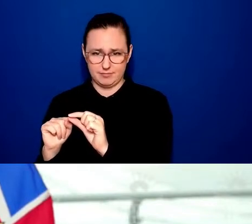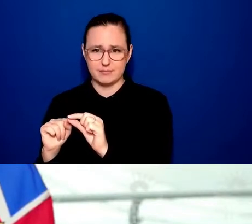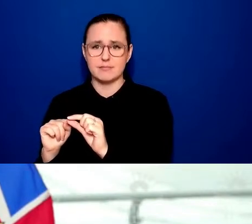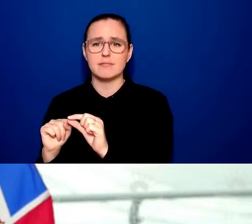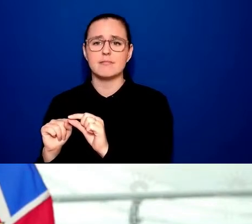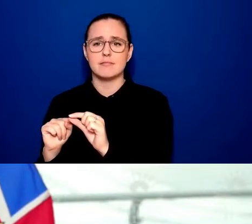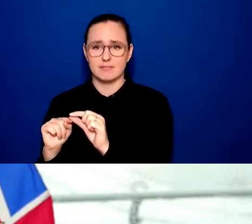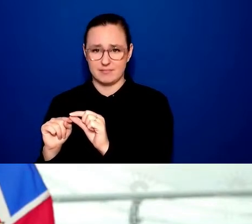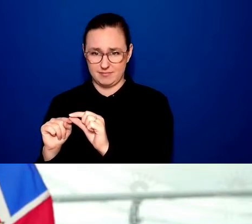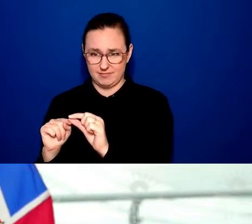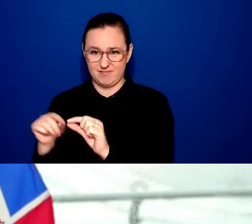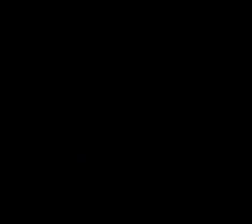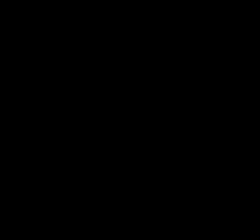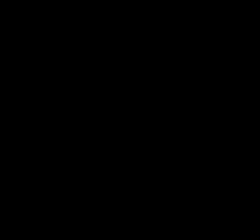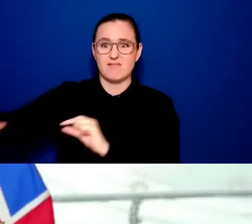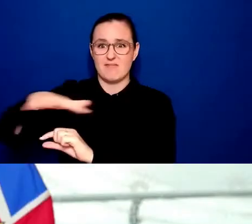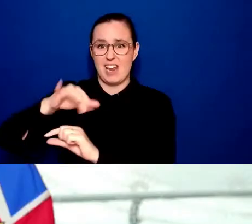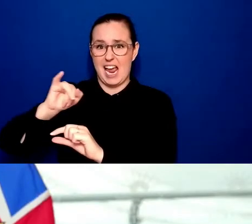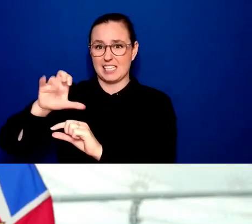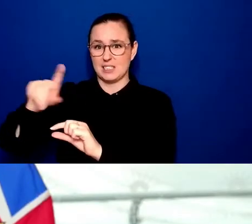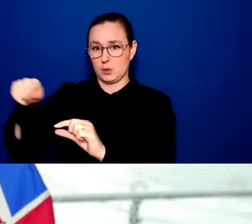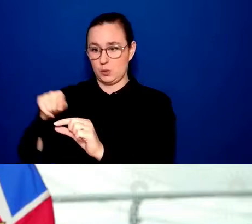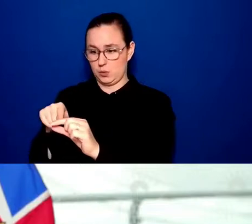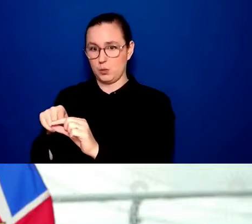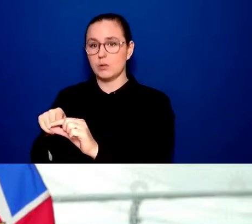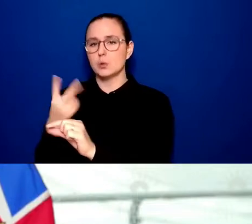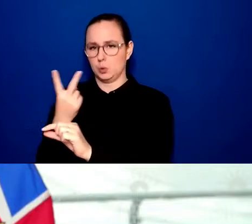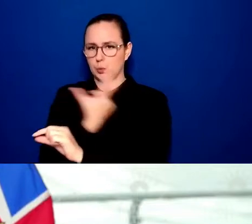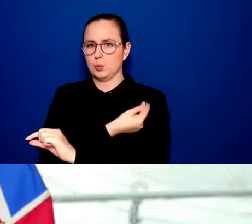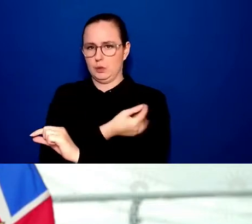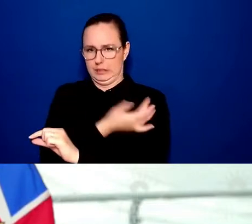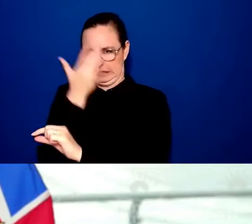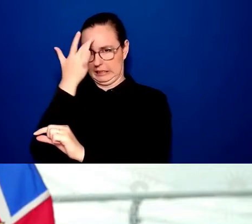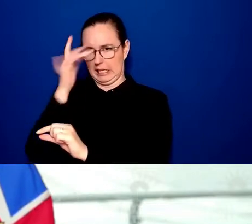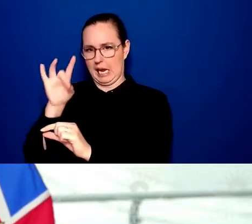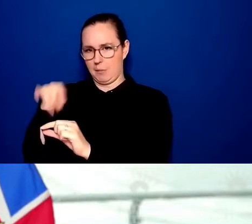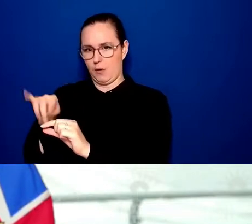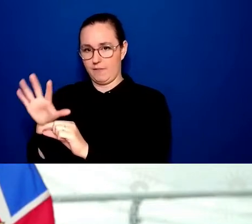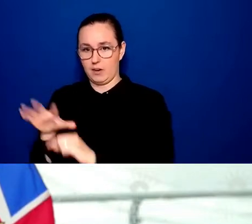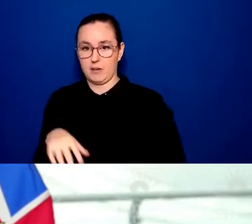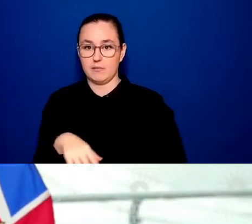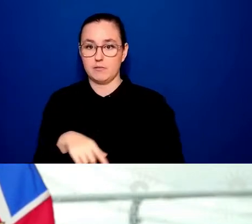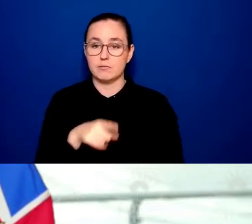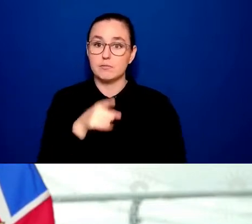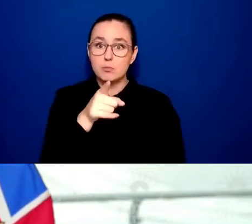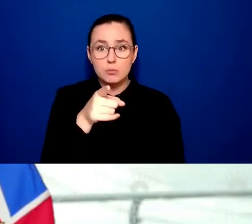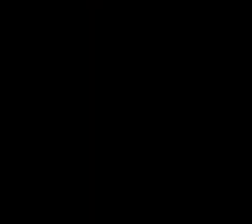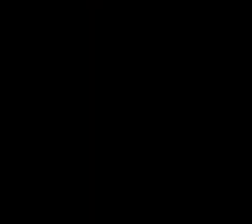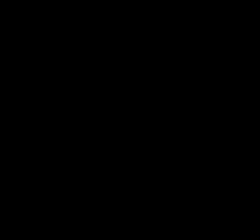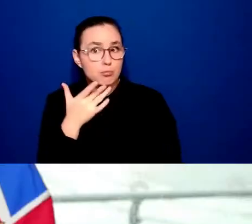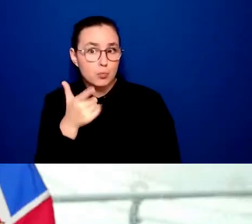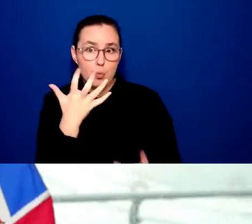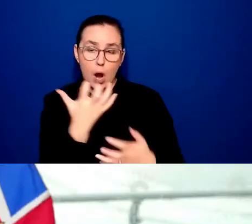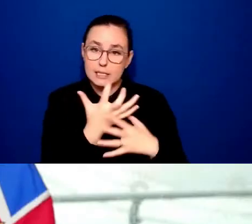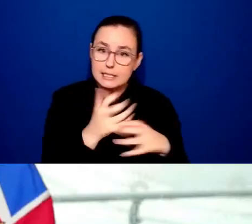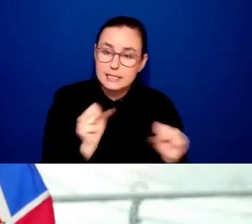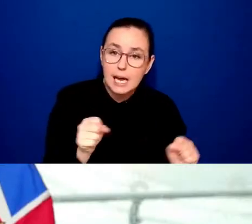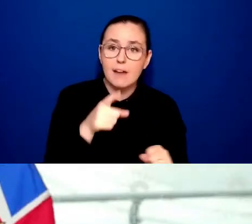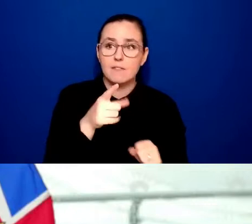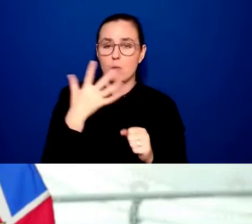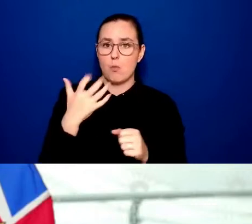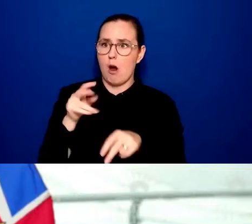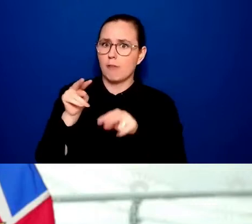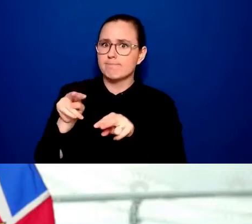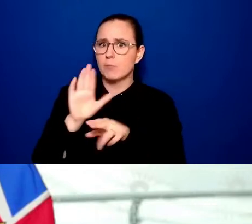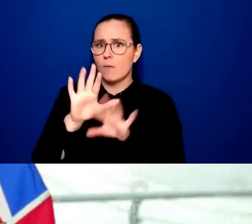patients in ICU are fully vaccinated. The way to stay safe, the way for your family to stay safe, the way for your community to stay safe